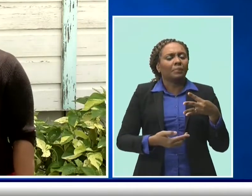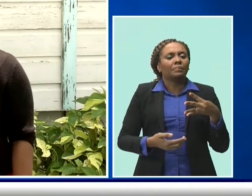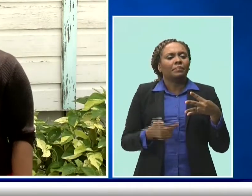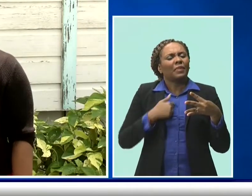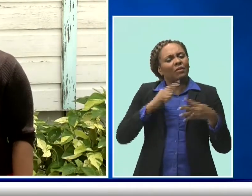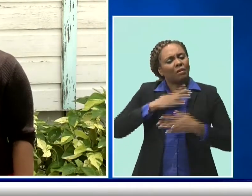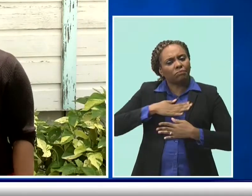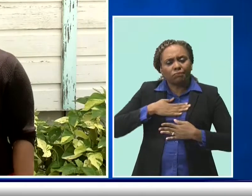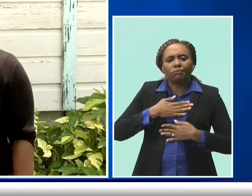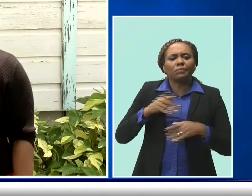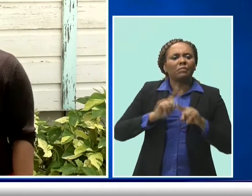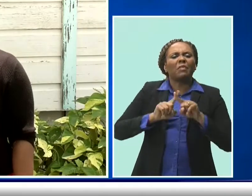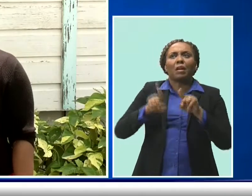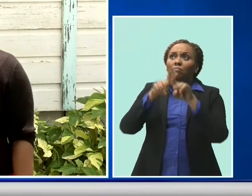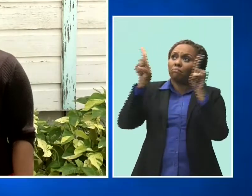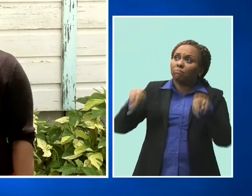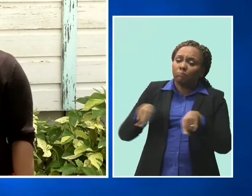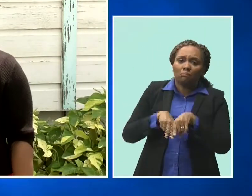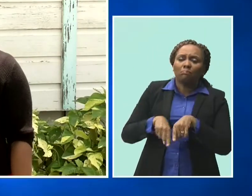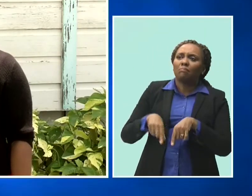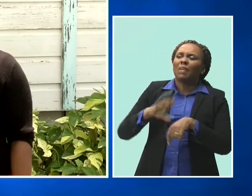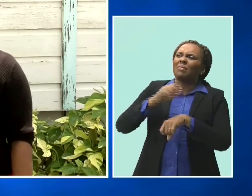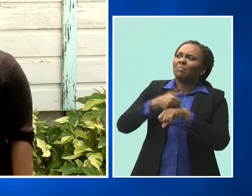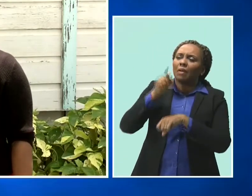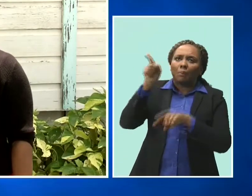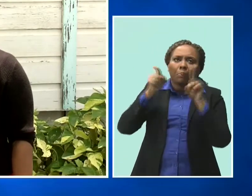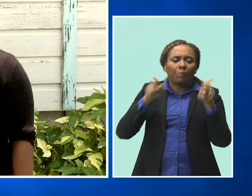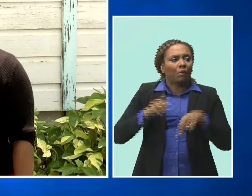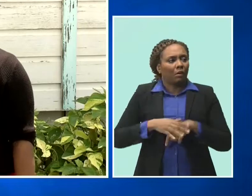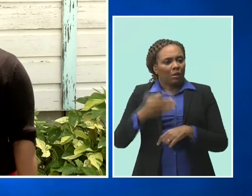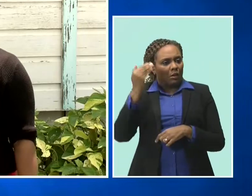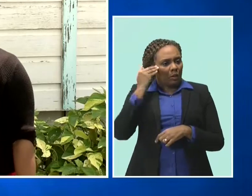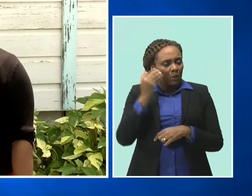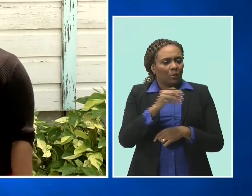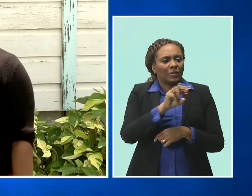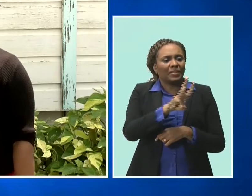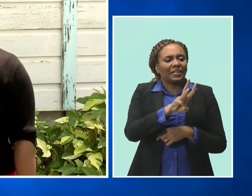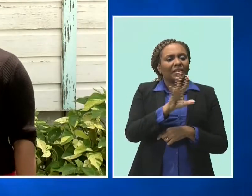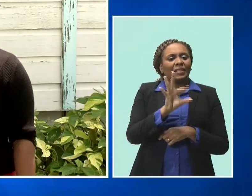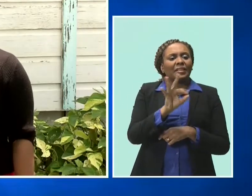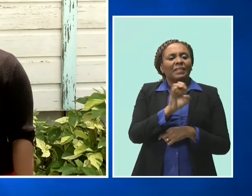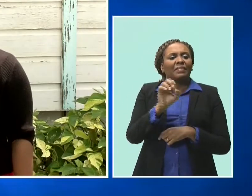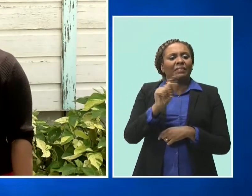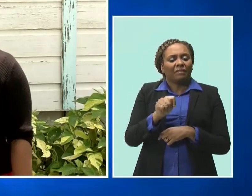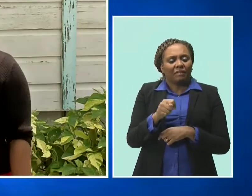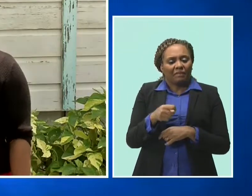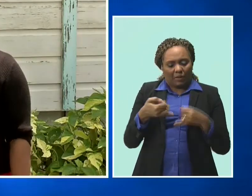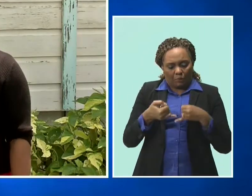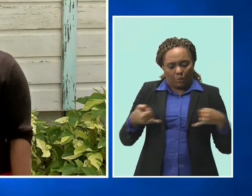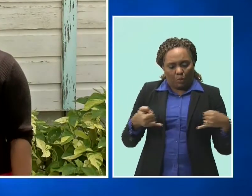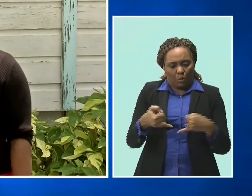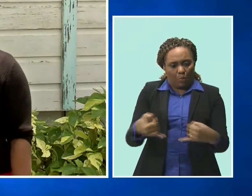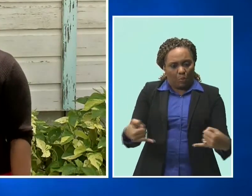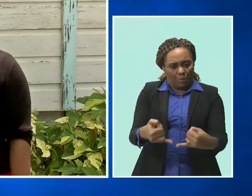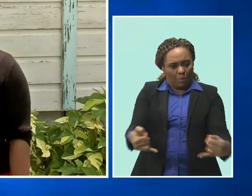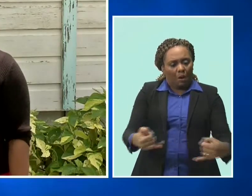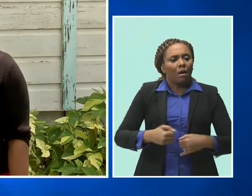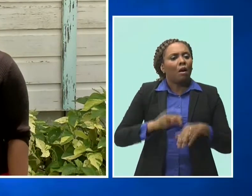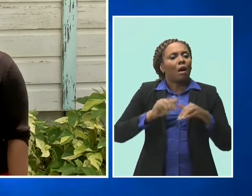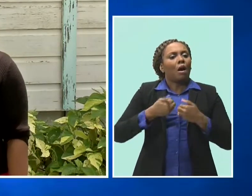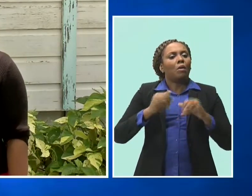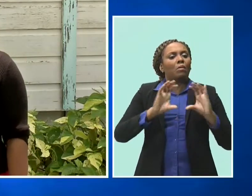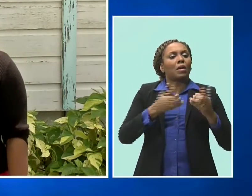of the signage, in terms of the markings, the 6 feet distancing, the arrangement for the classrooms,